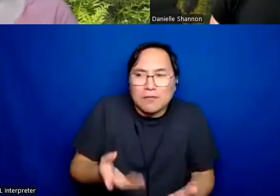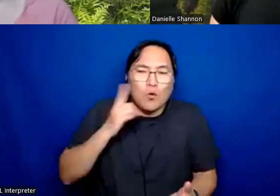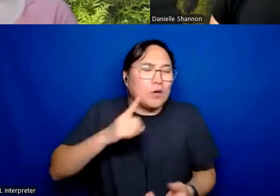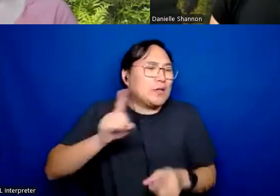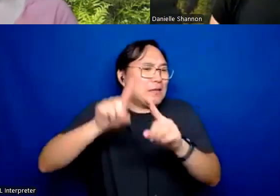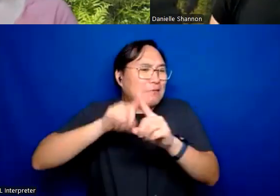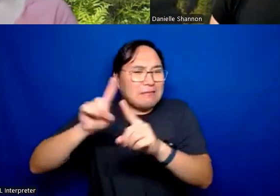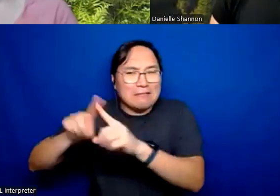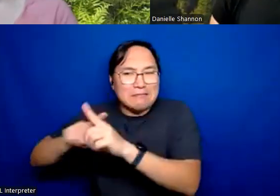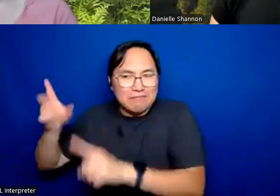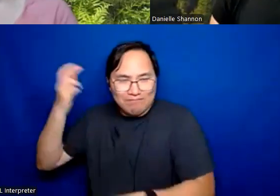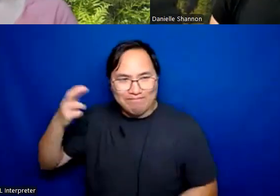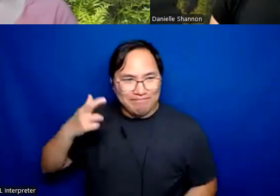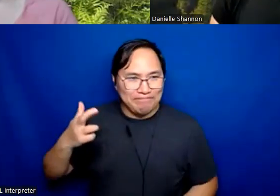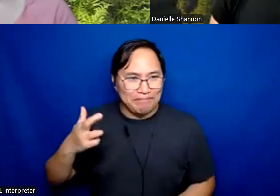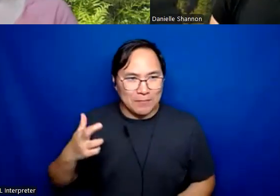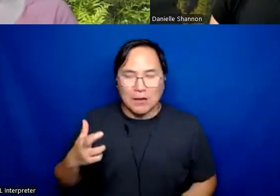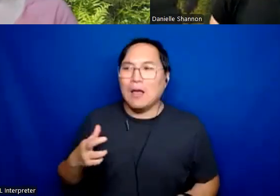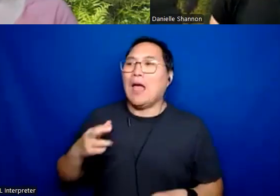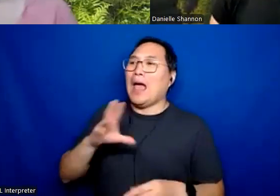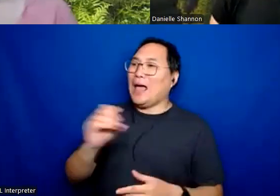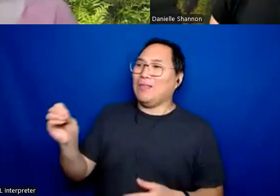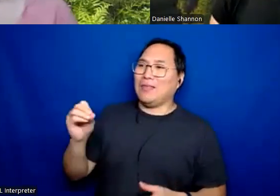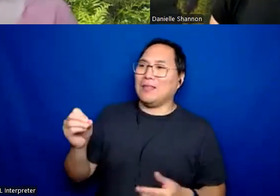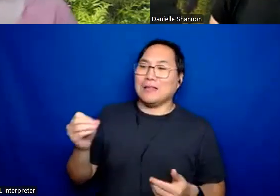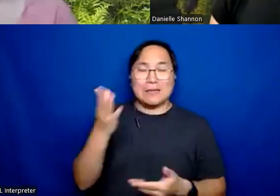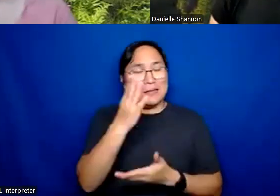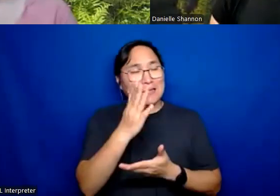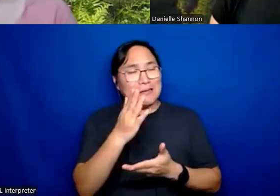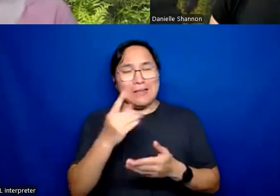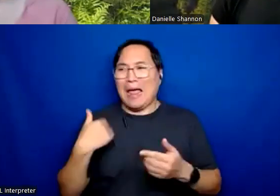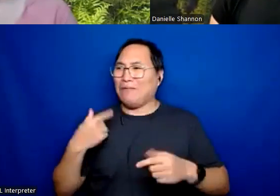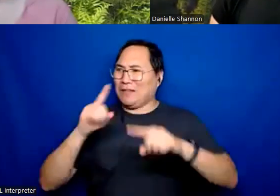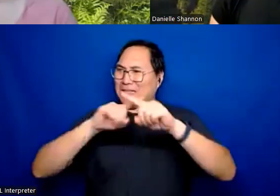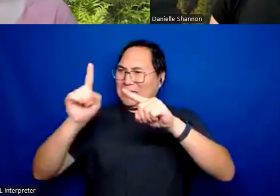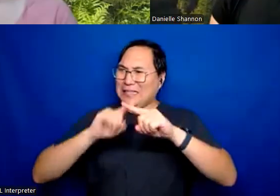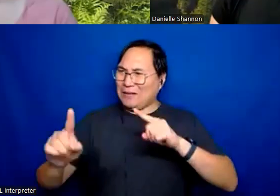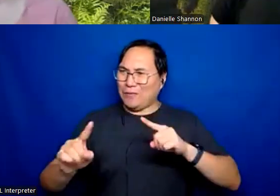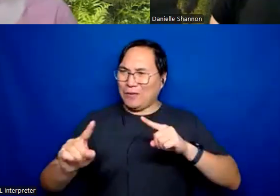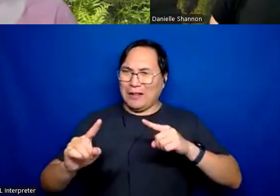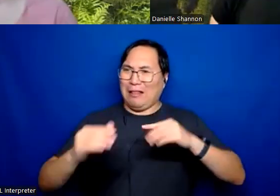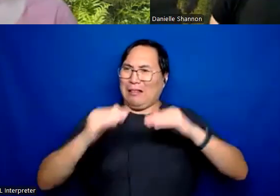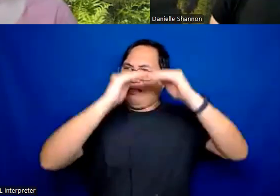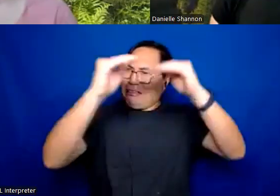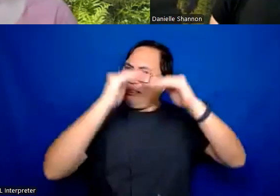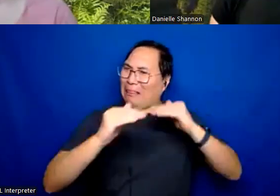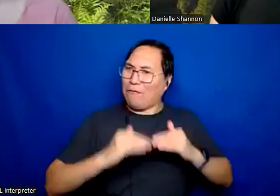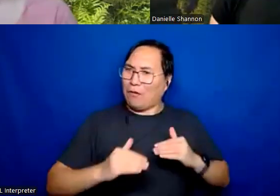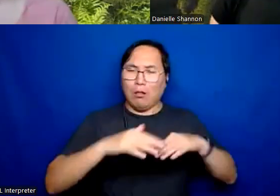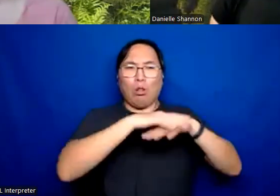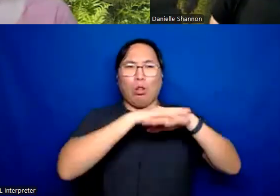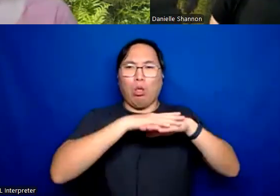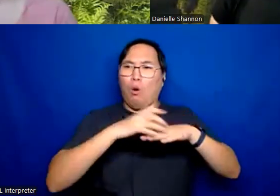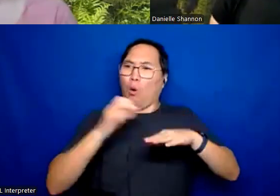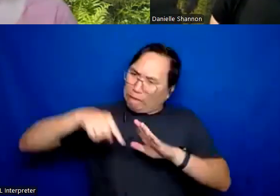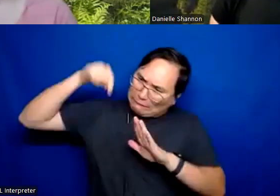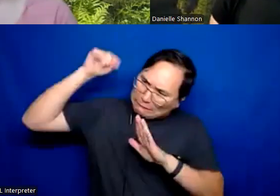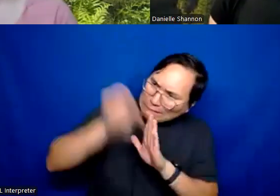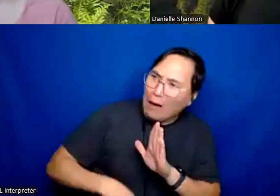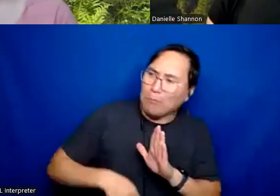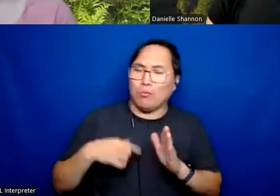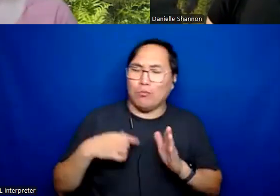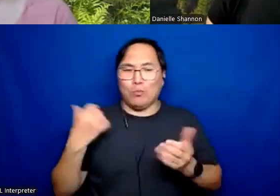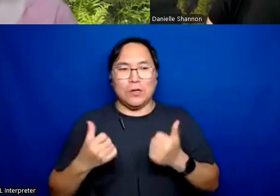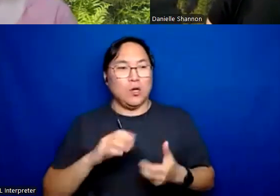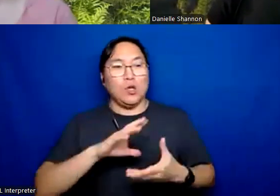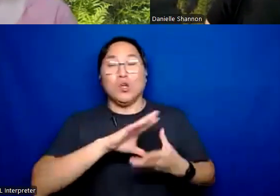want to go to different levels, right? And so we need to provide information that meets them kind of where they are. And a story map is pretty